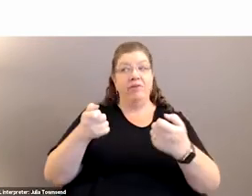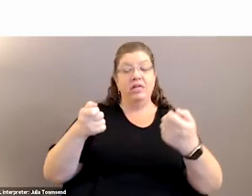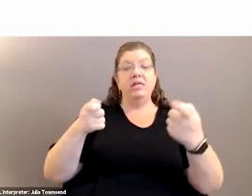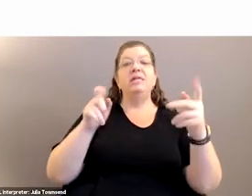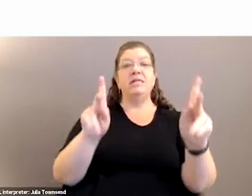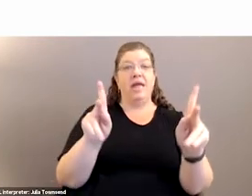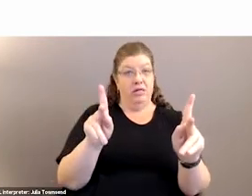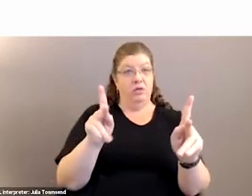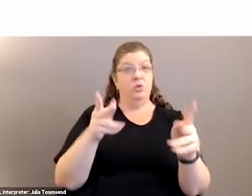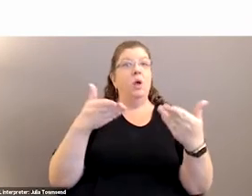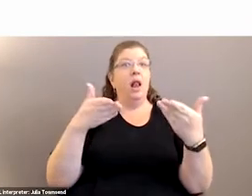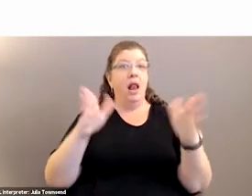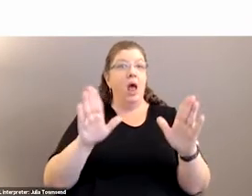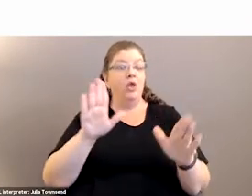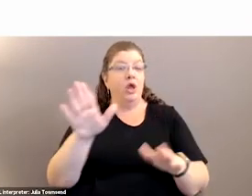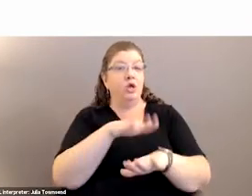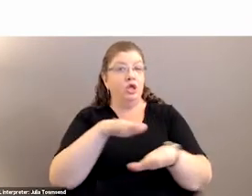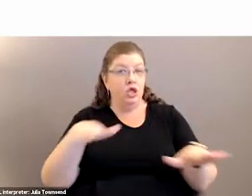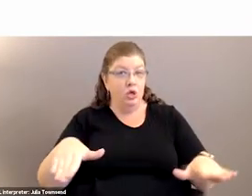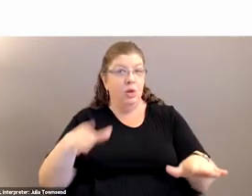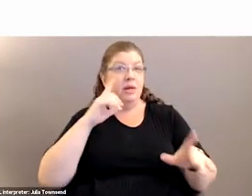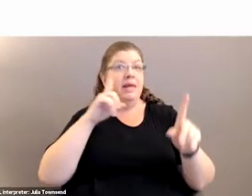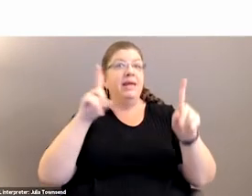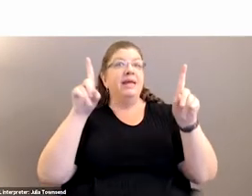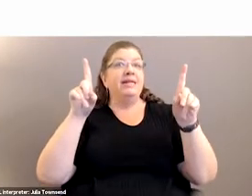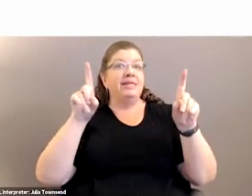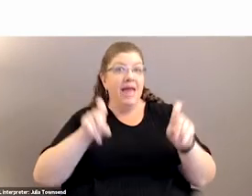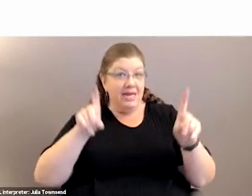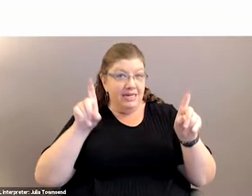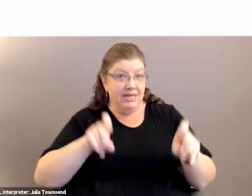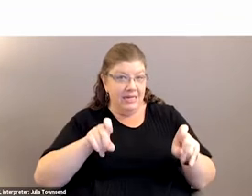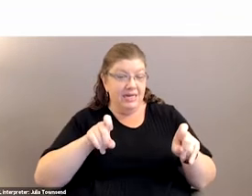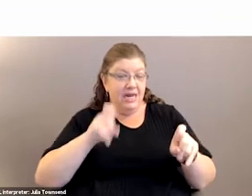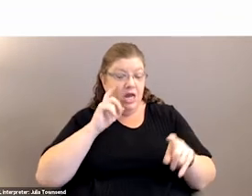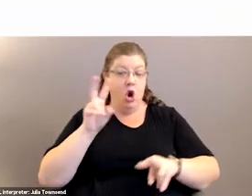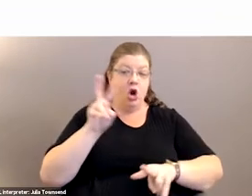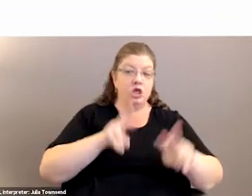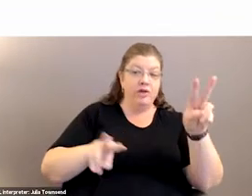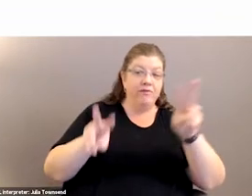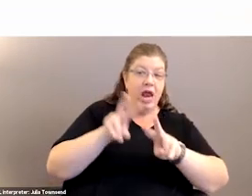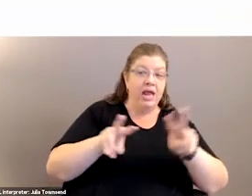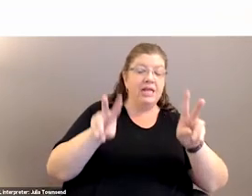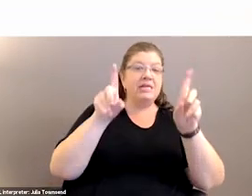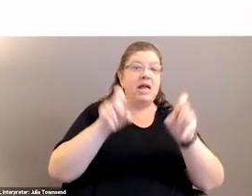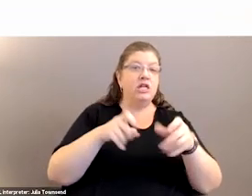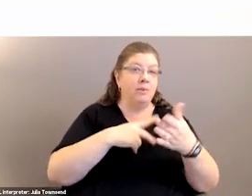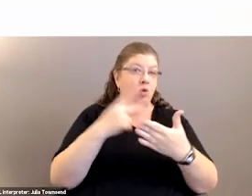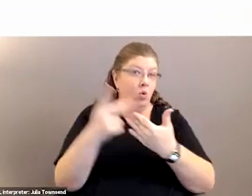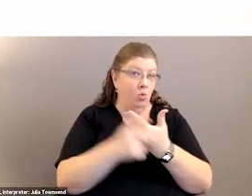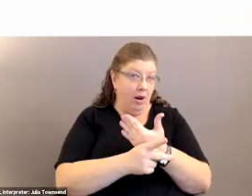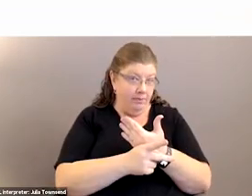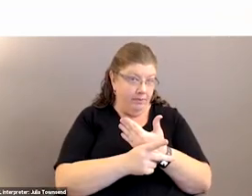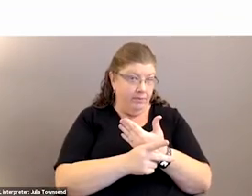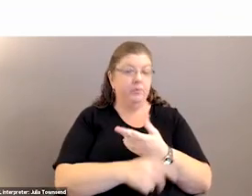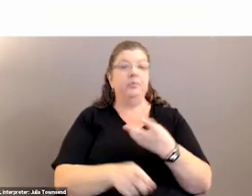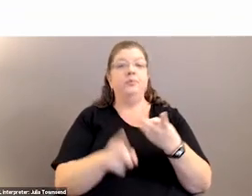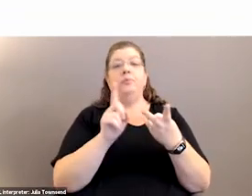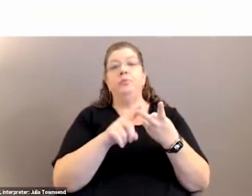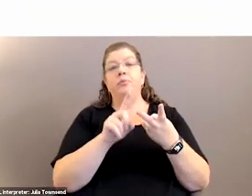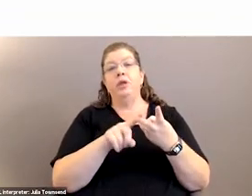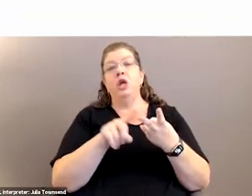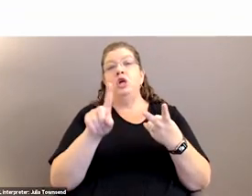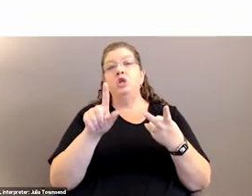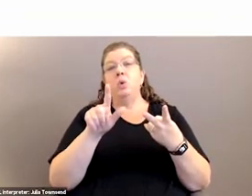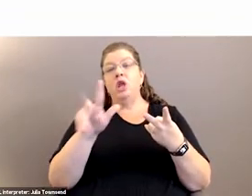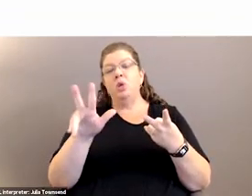to have their children tested in our surveillance testing program another nearly 23